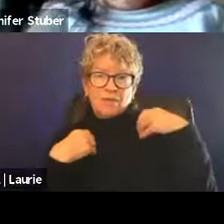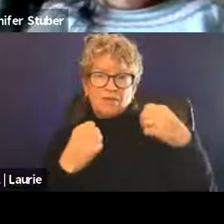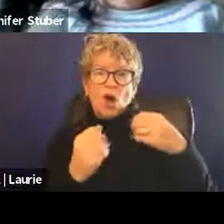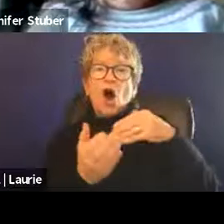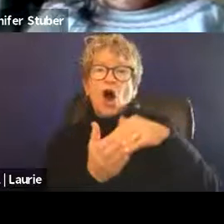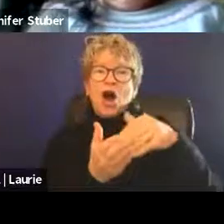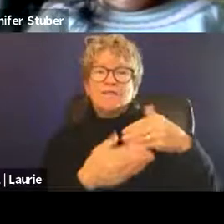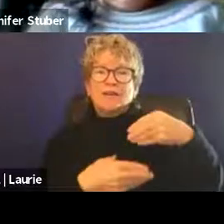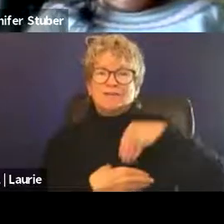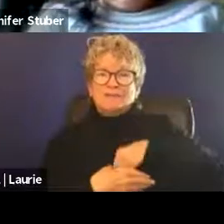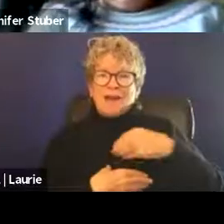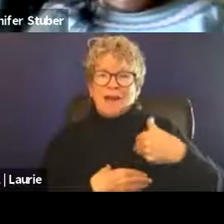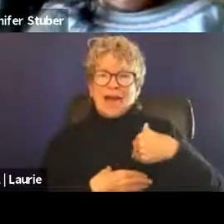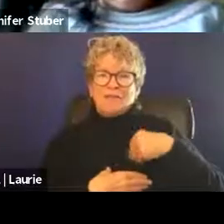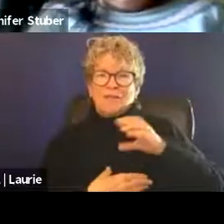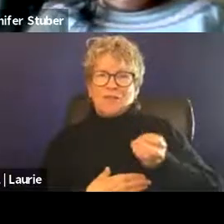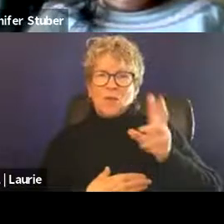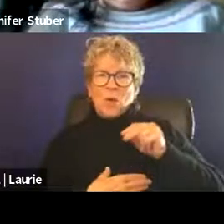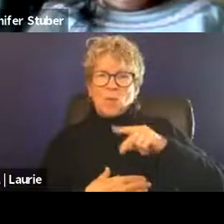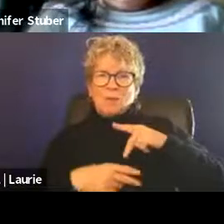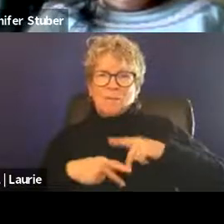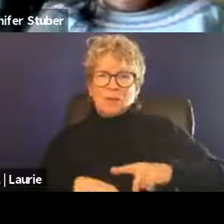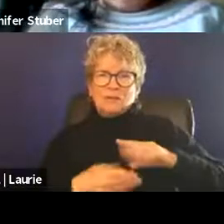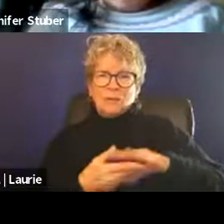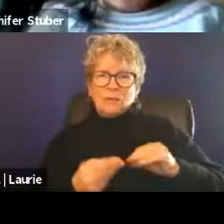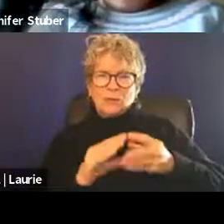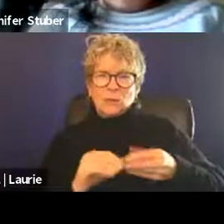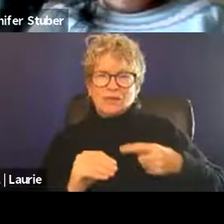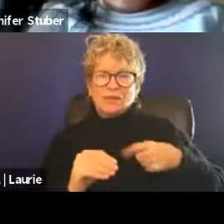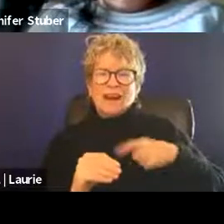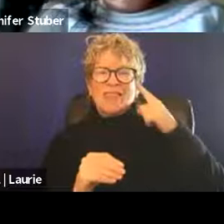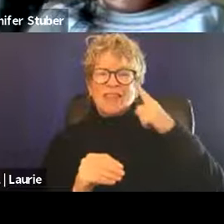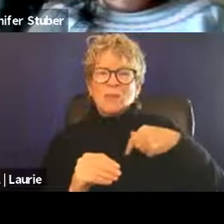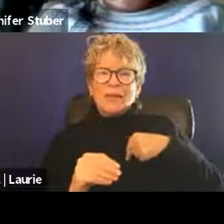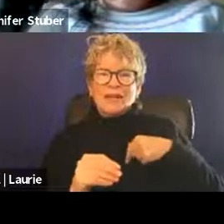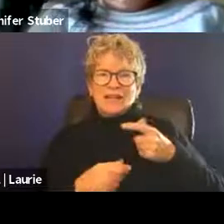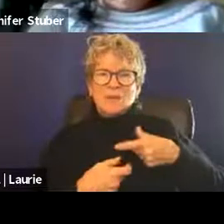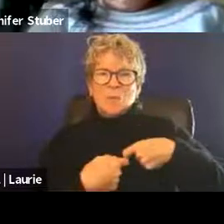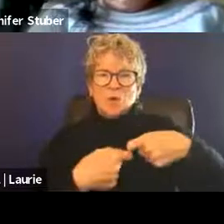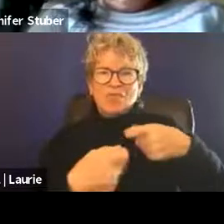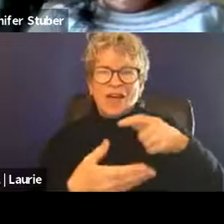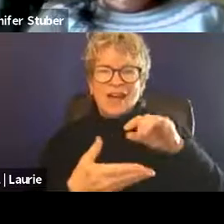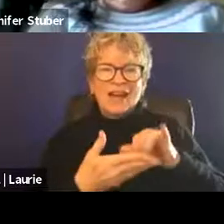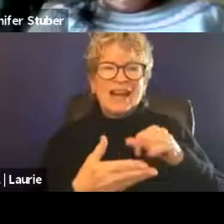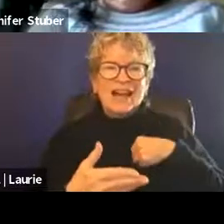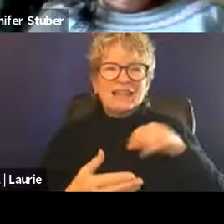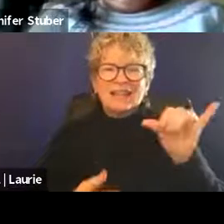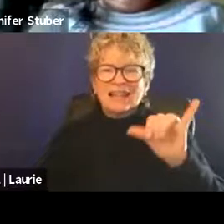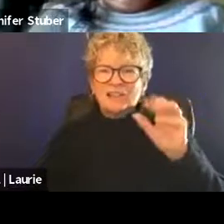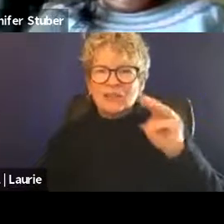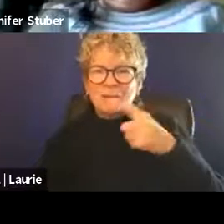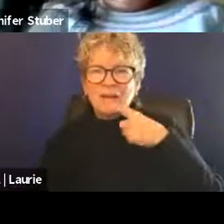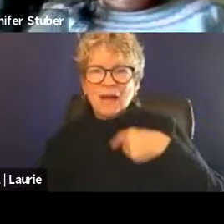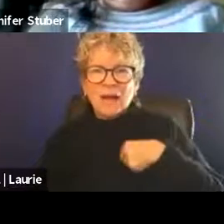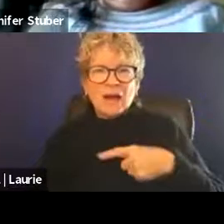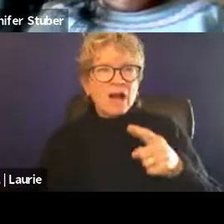stories. And I think we need to bridge that gap and let everybody know that, like Jim said, I could be a